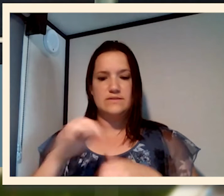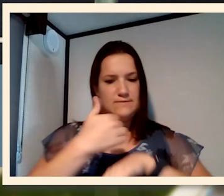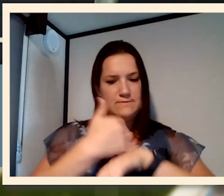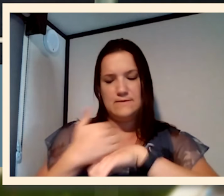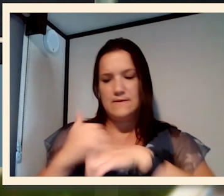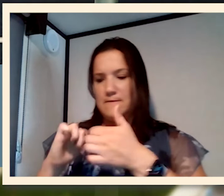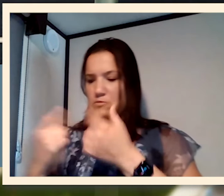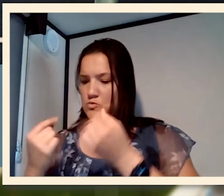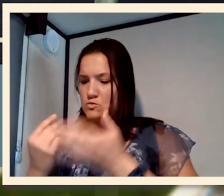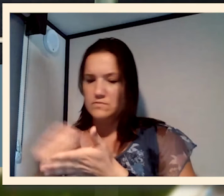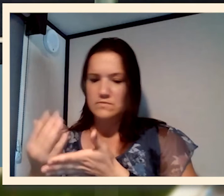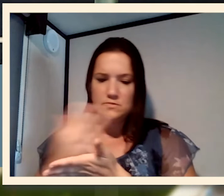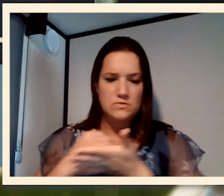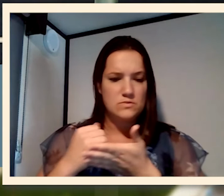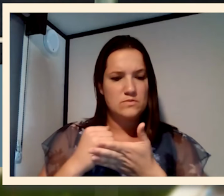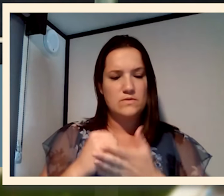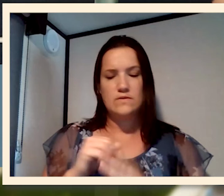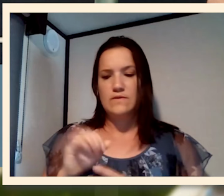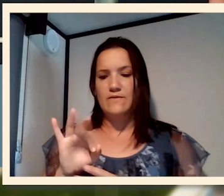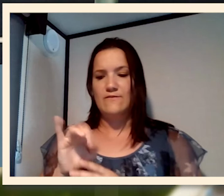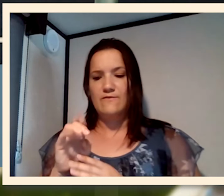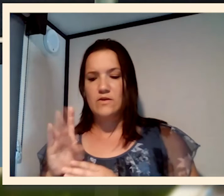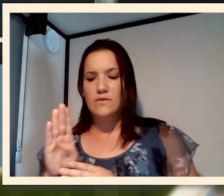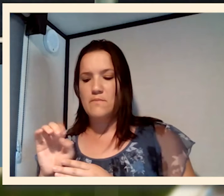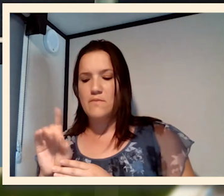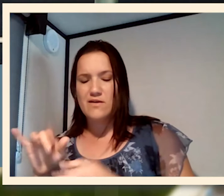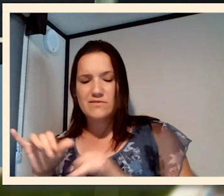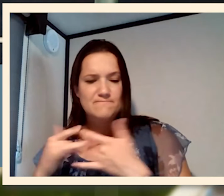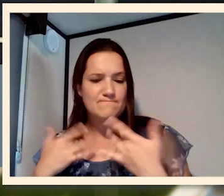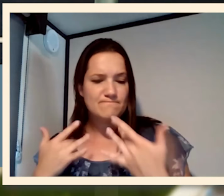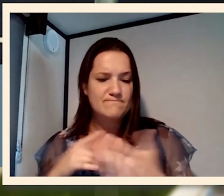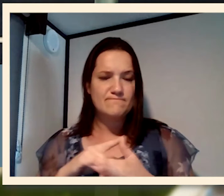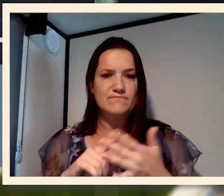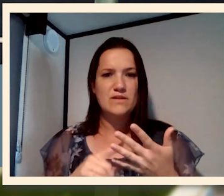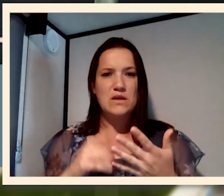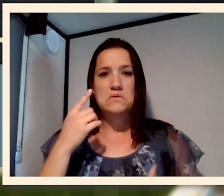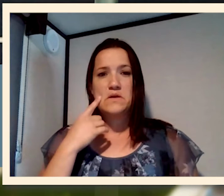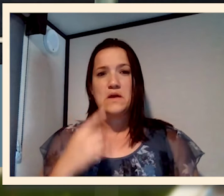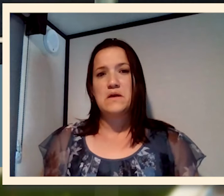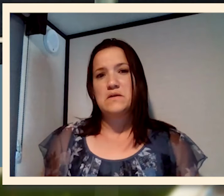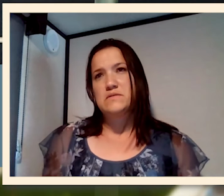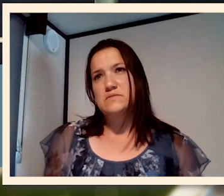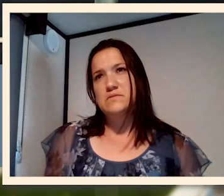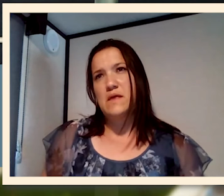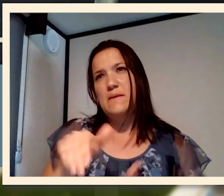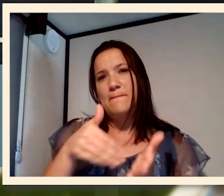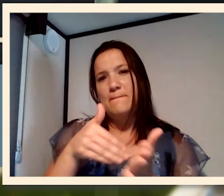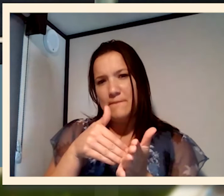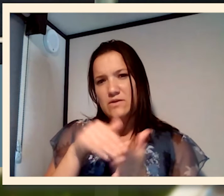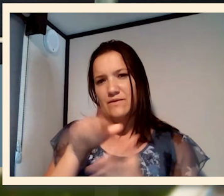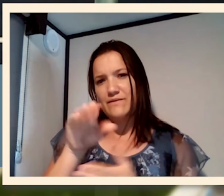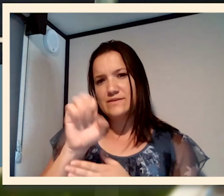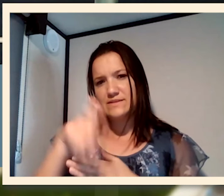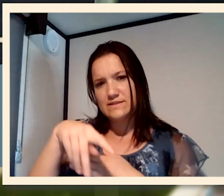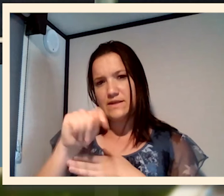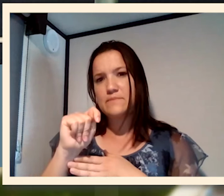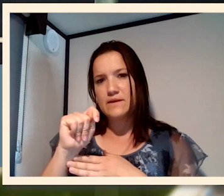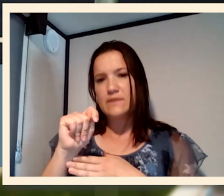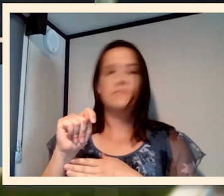move into the funding design and the geo bond sizing. And so probably in